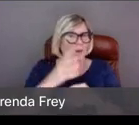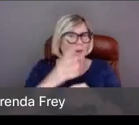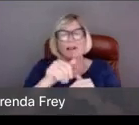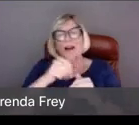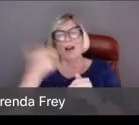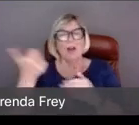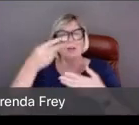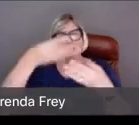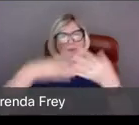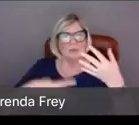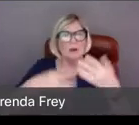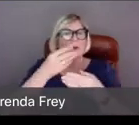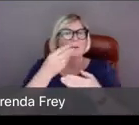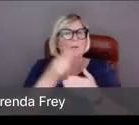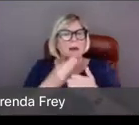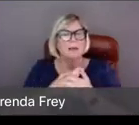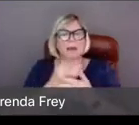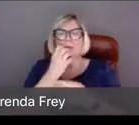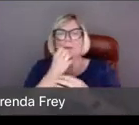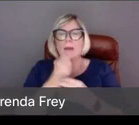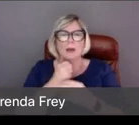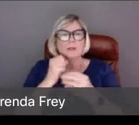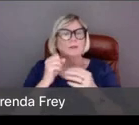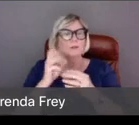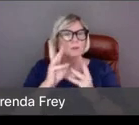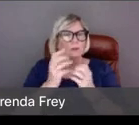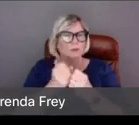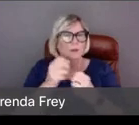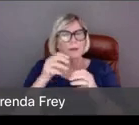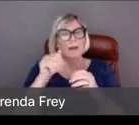Matters workshops we're hosting throughout the month of April at